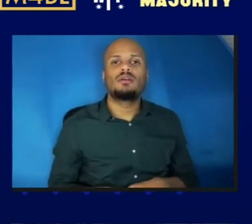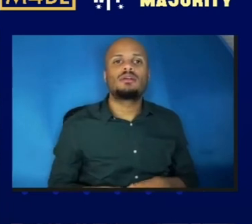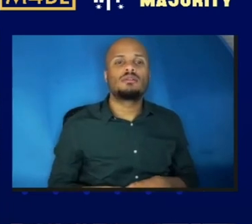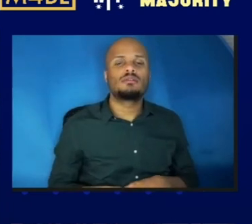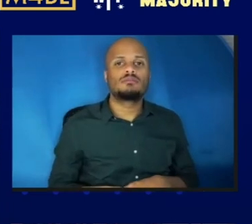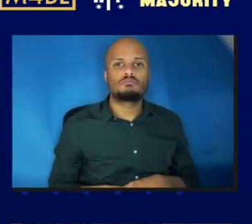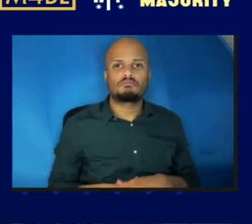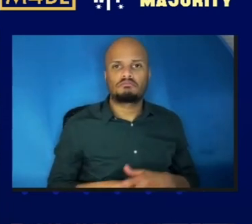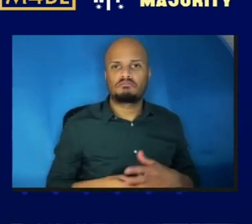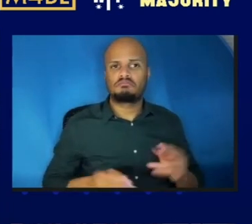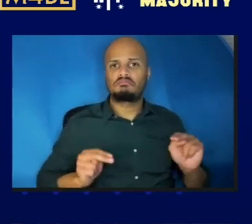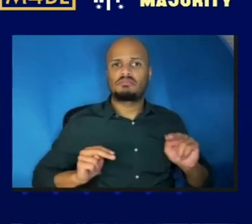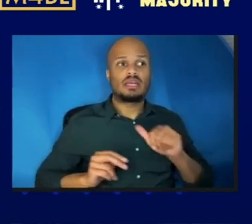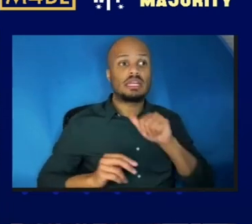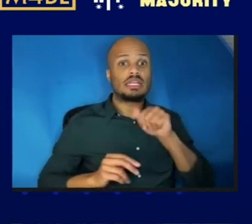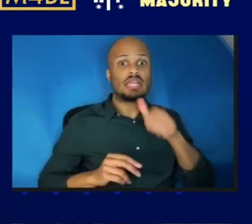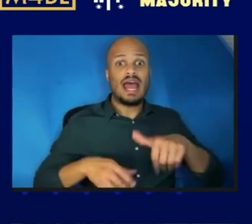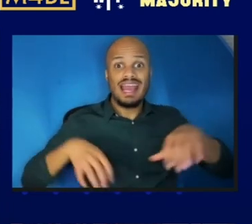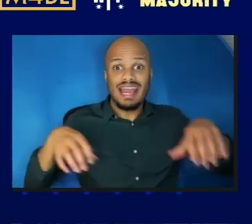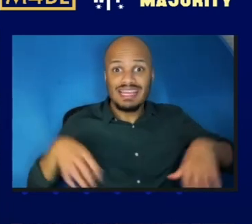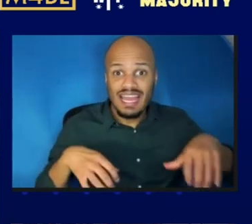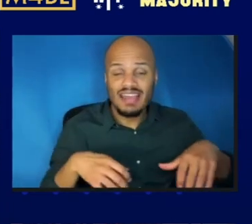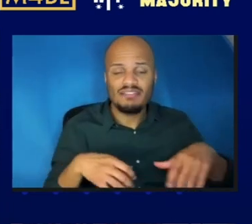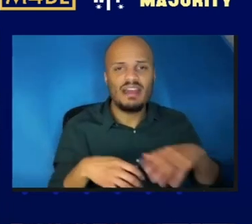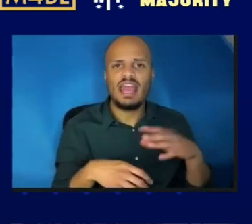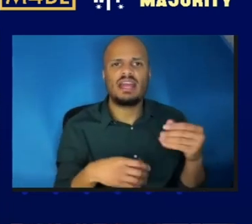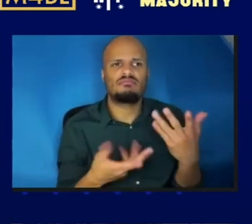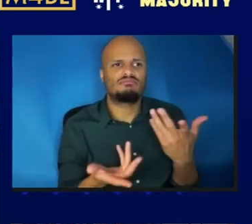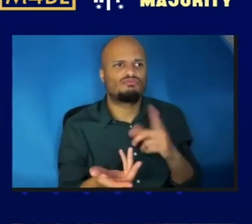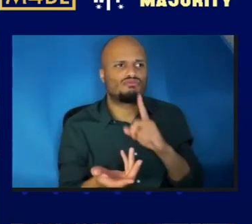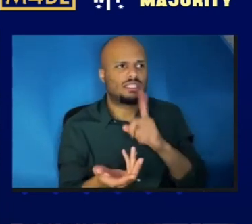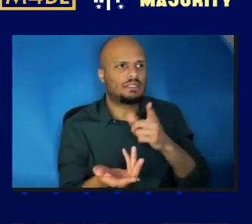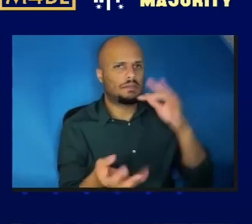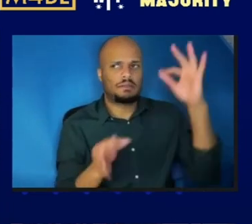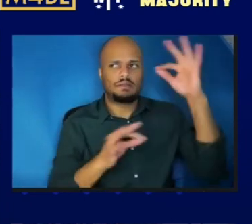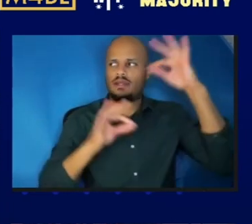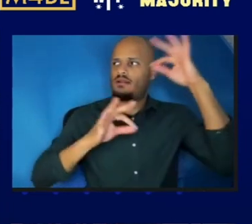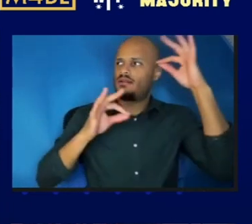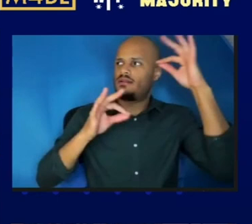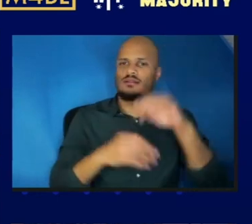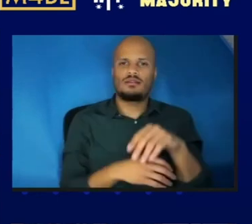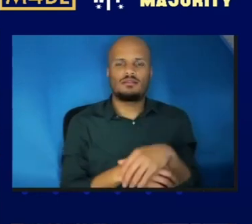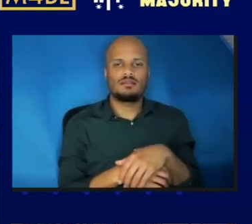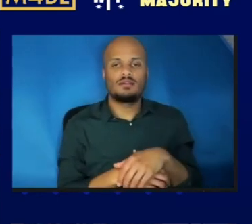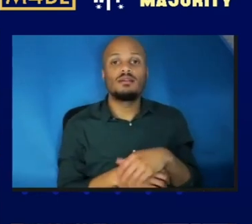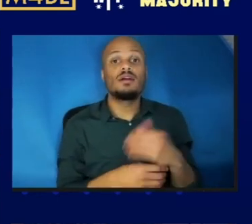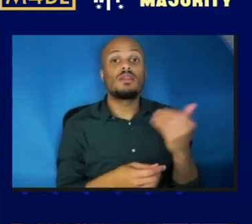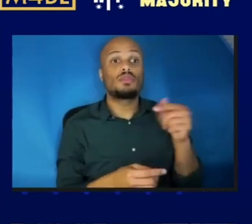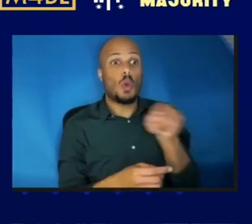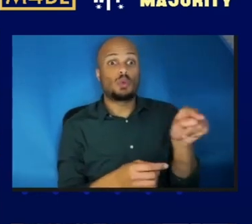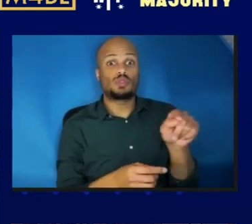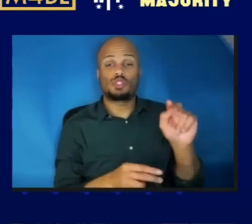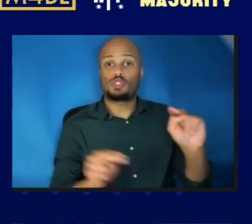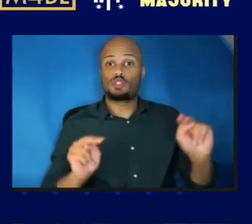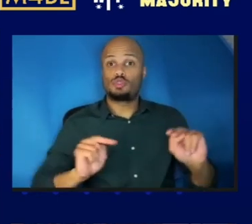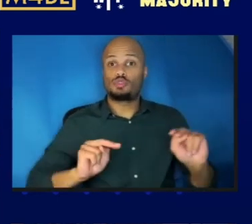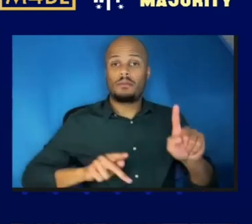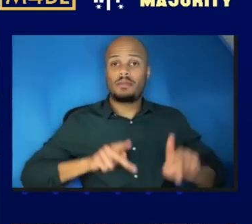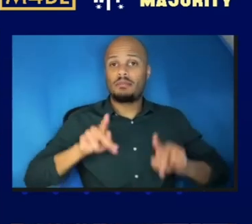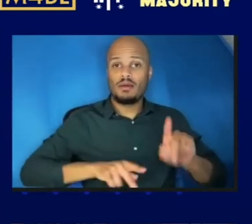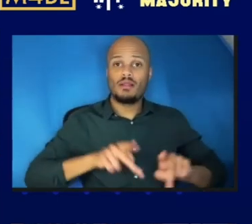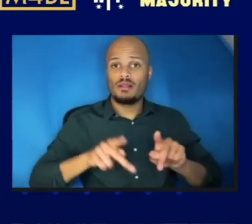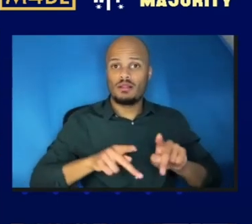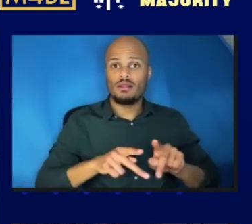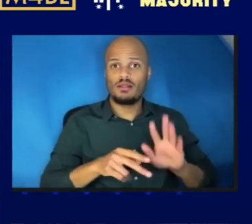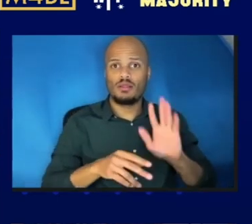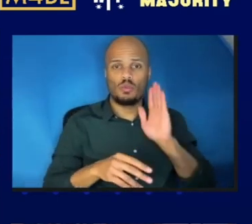They're not really engaged and they're uninformed, right? And so oftentimes the neutral folks, they're going to get